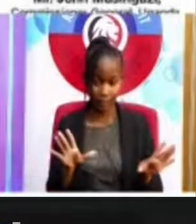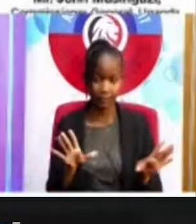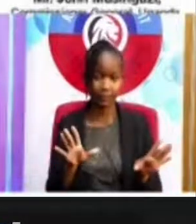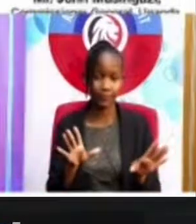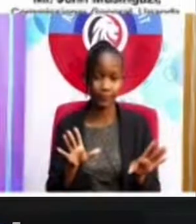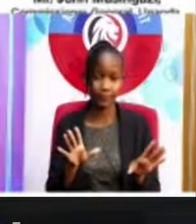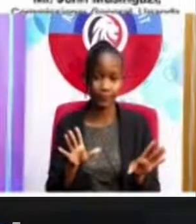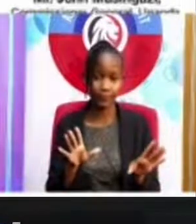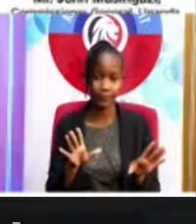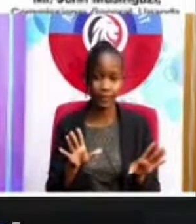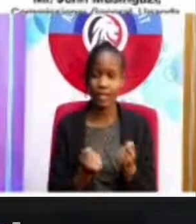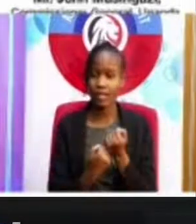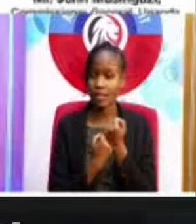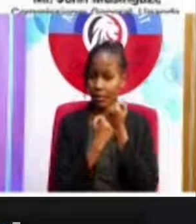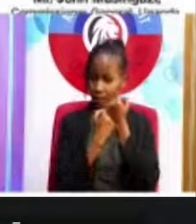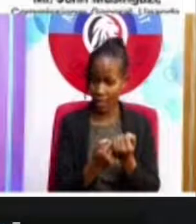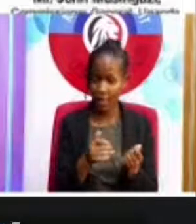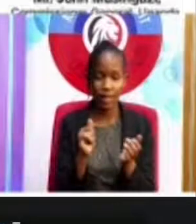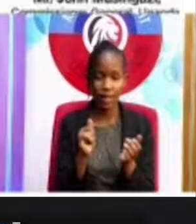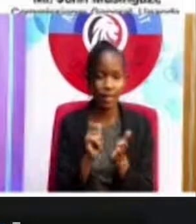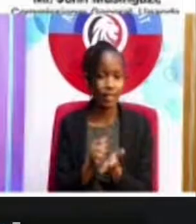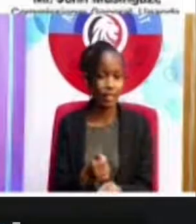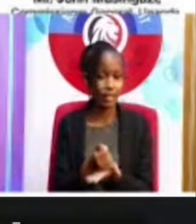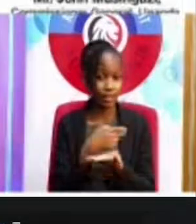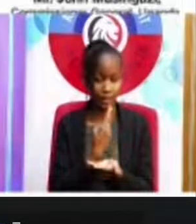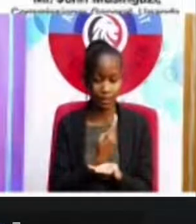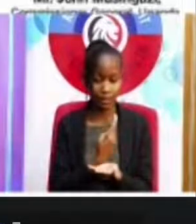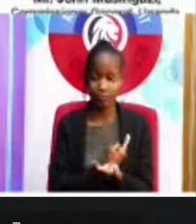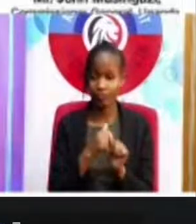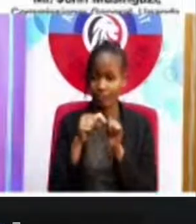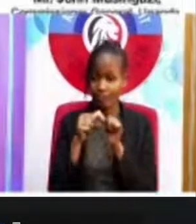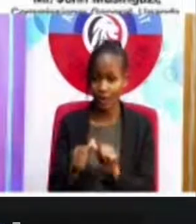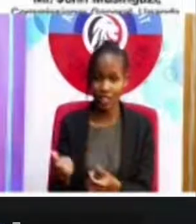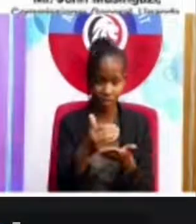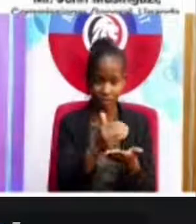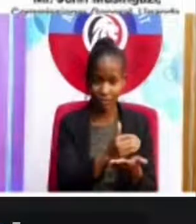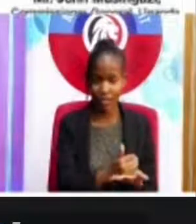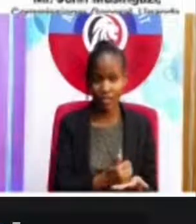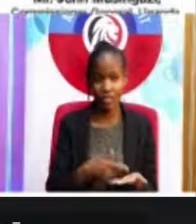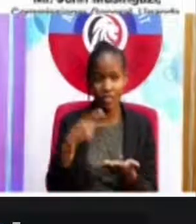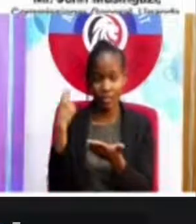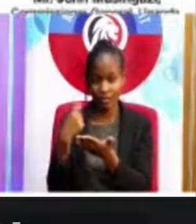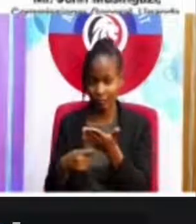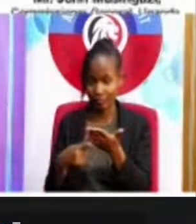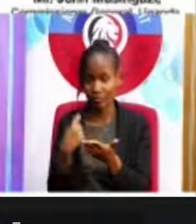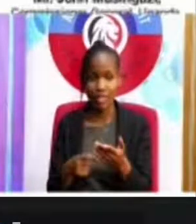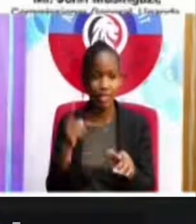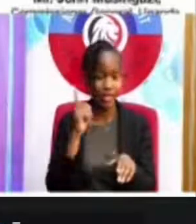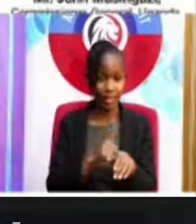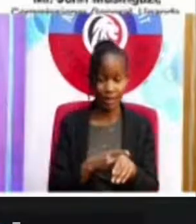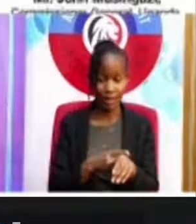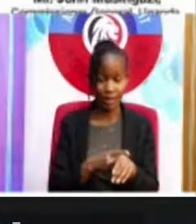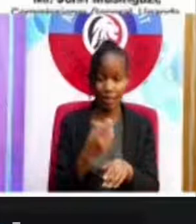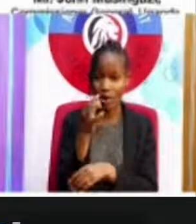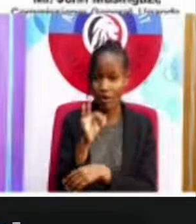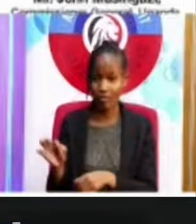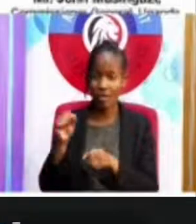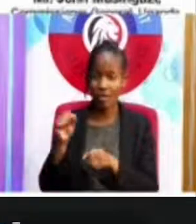support that has helped us continue collecting revenues during this COVID